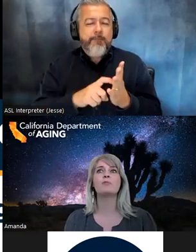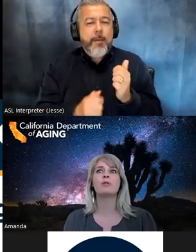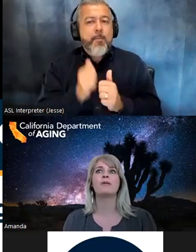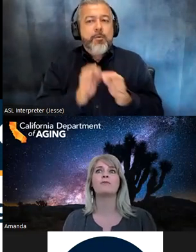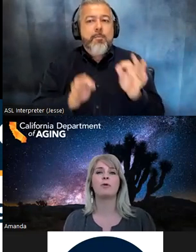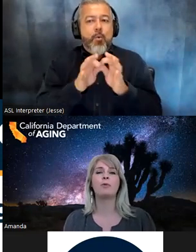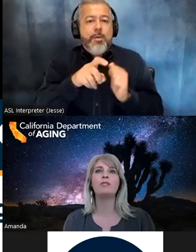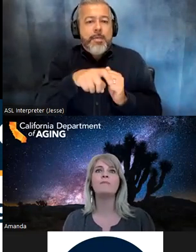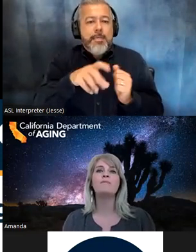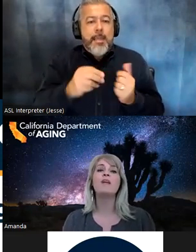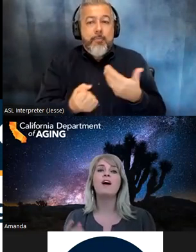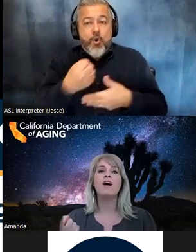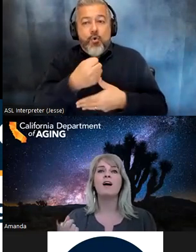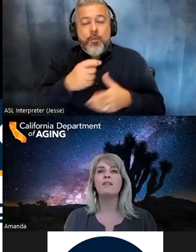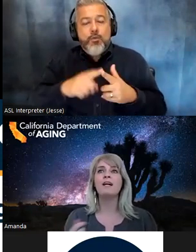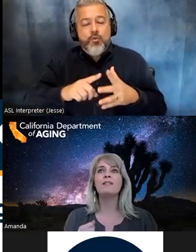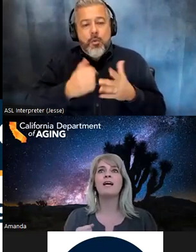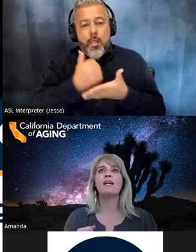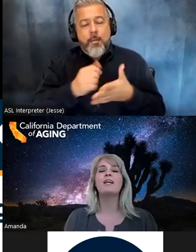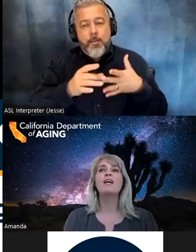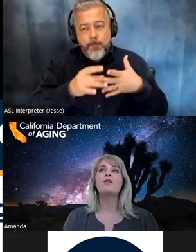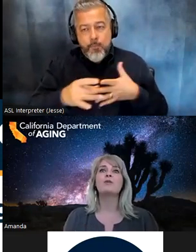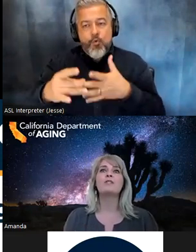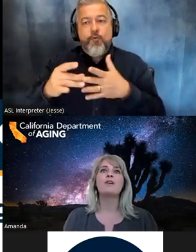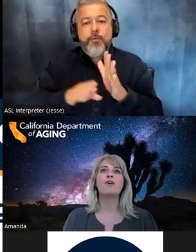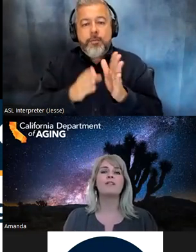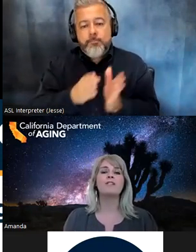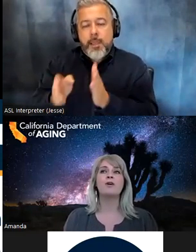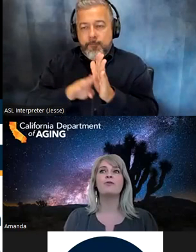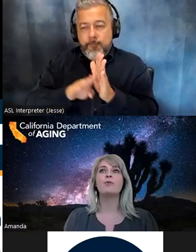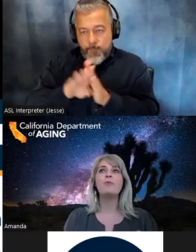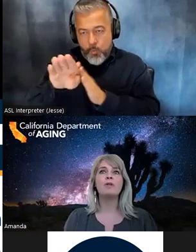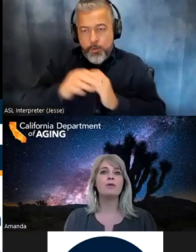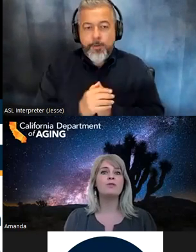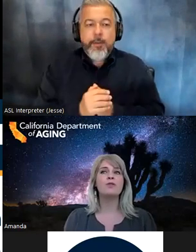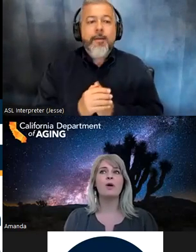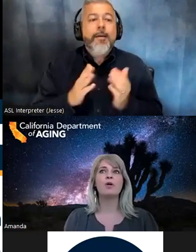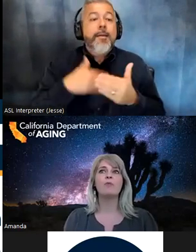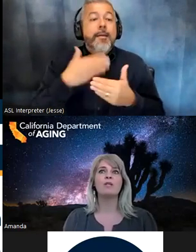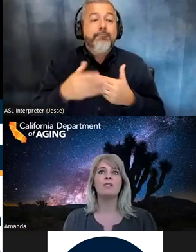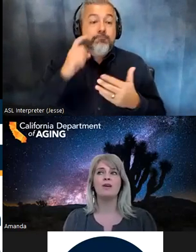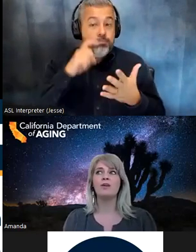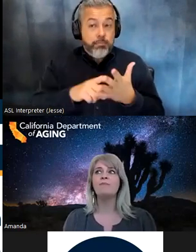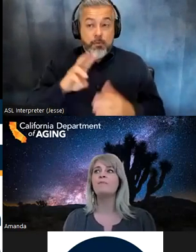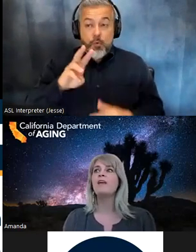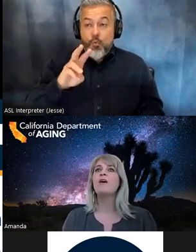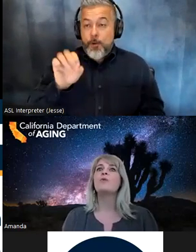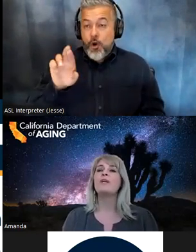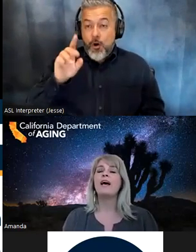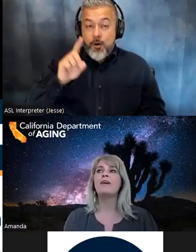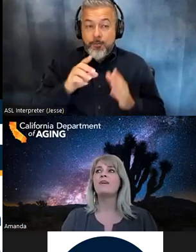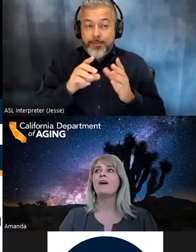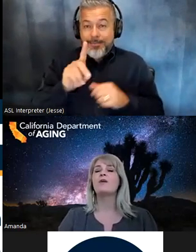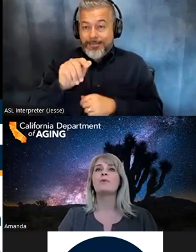moving this plan forward. On the next slide, you'll see our list of webinars for the upcoming year.